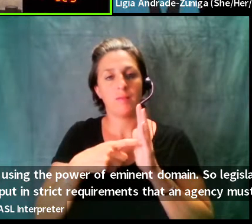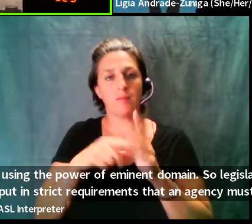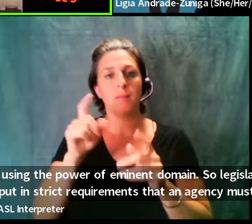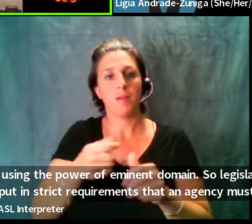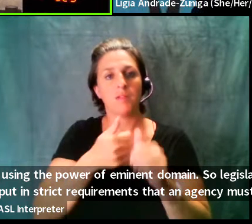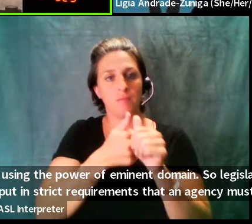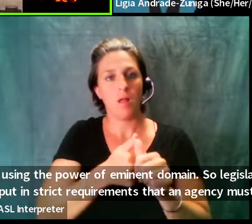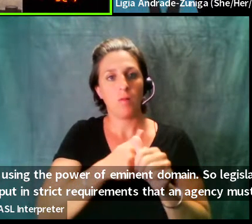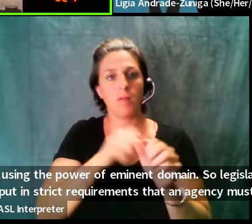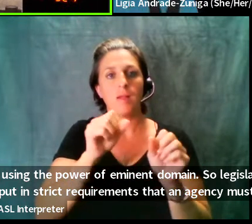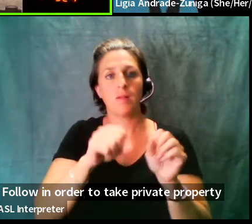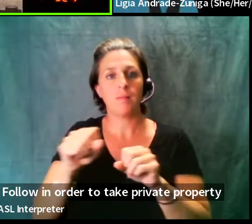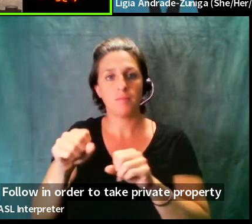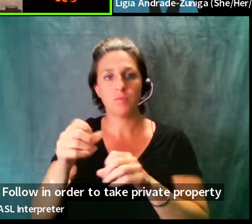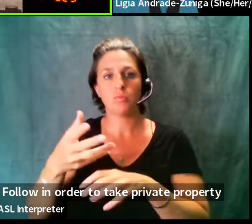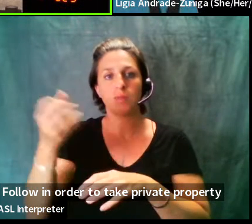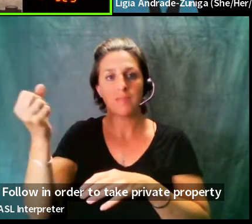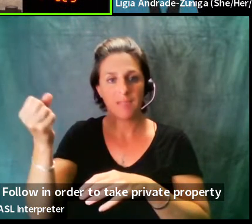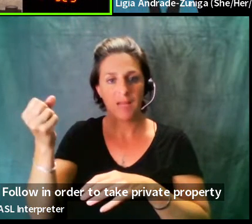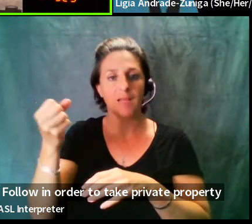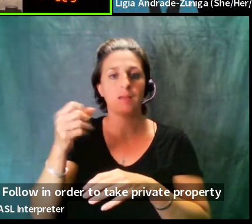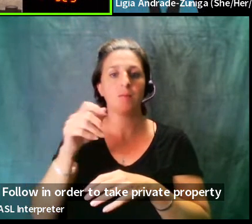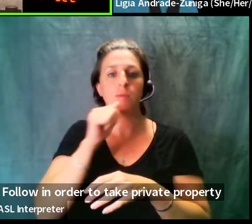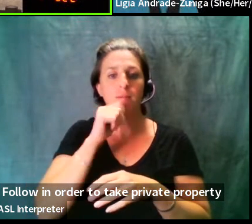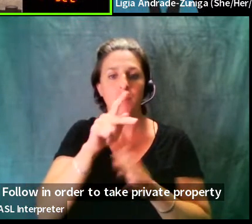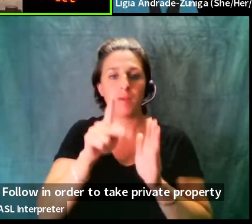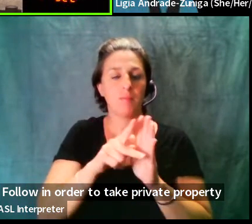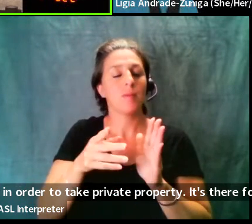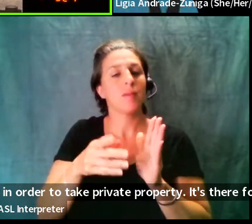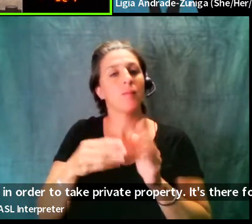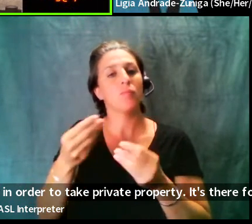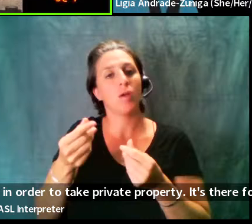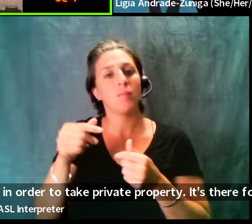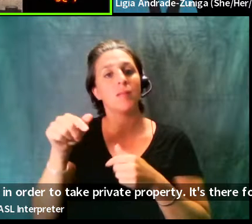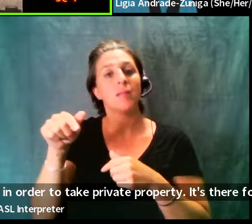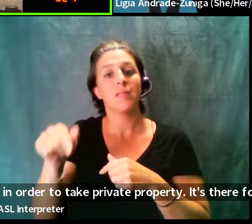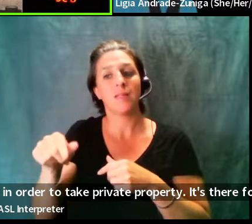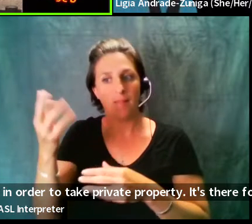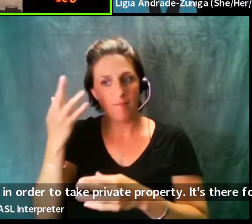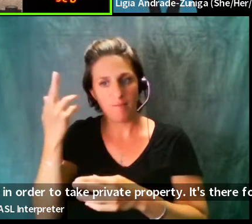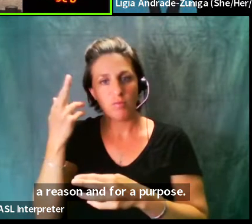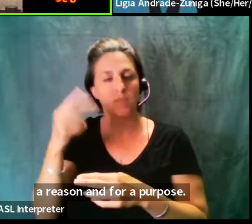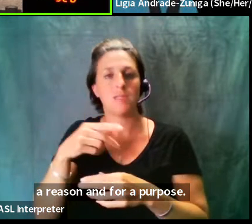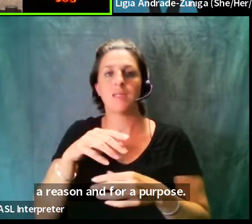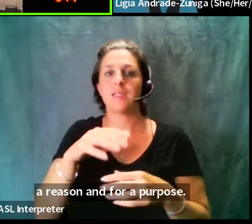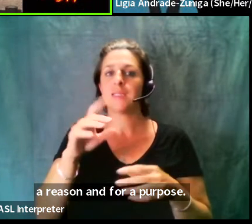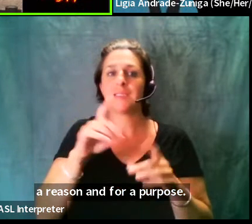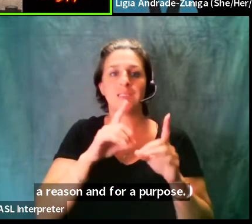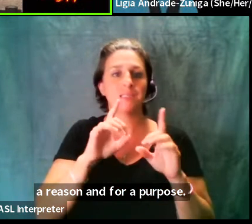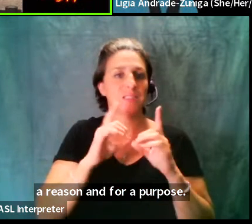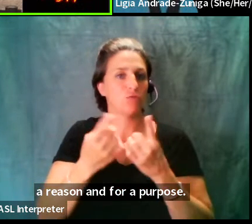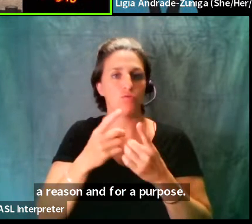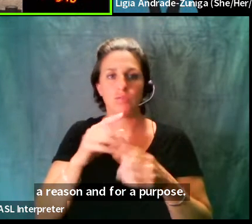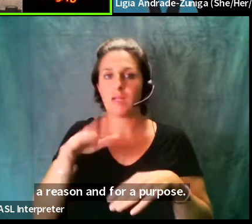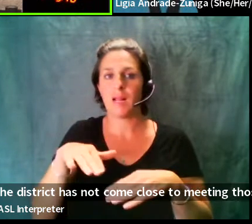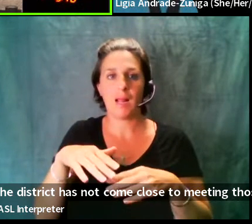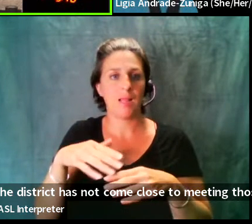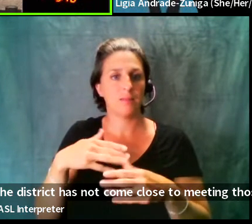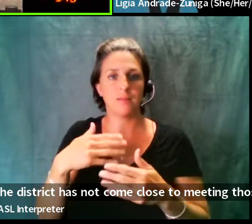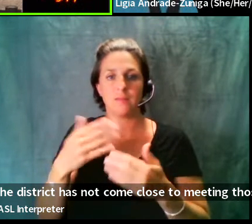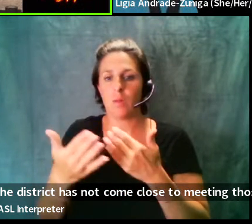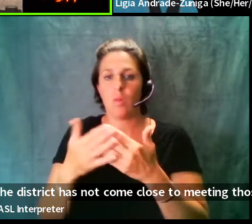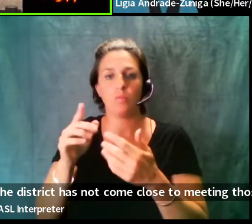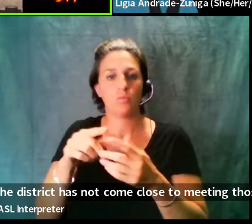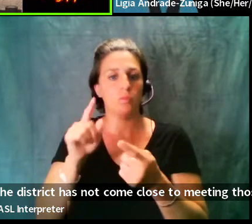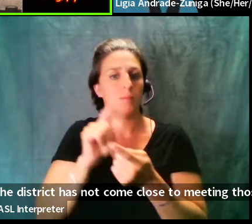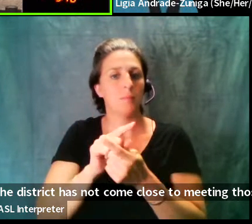private property. It's there for a reason and for a purpose. Here, the district has not come close to meeting those requirements. Number